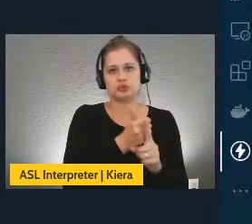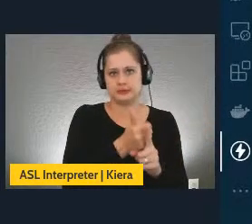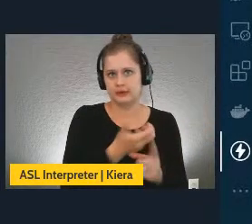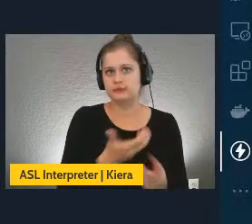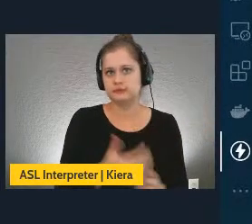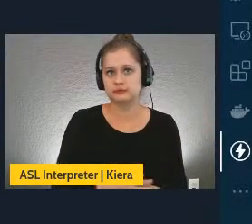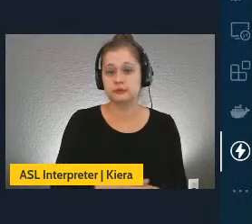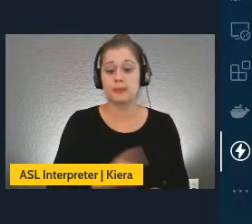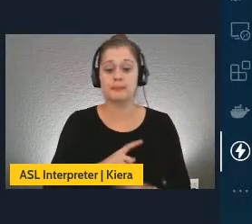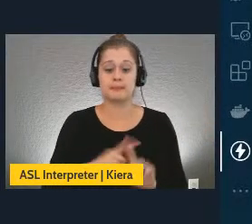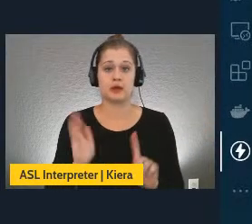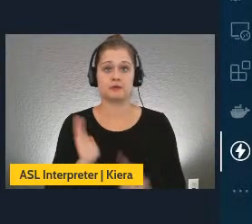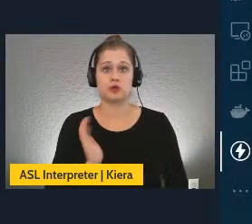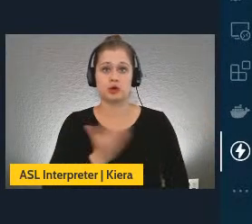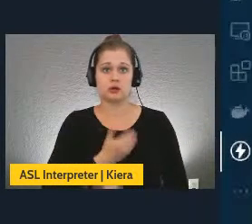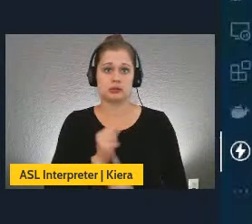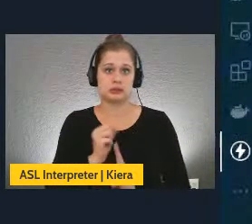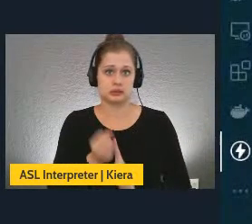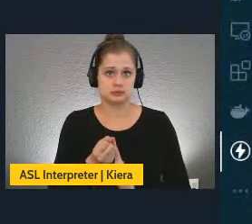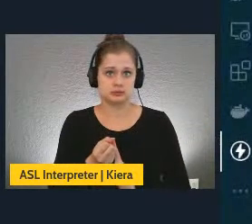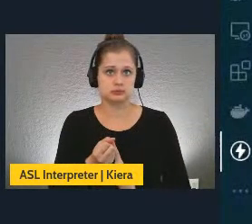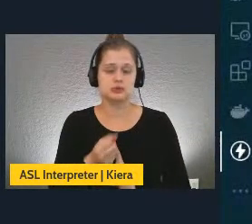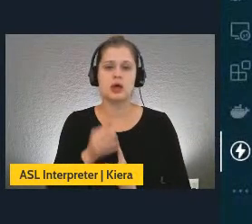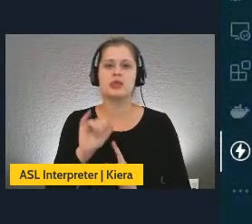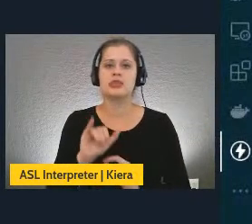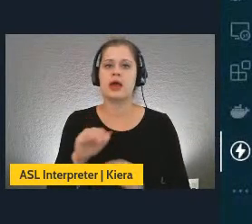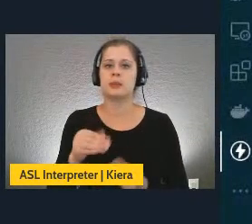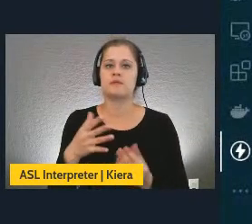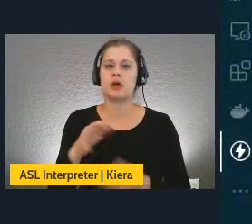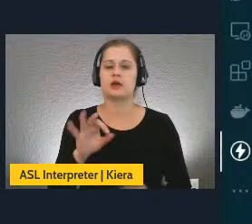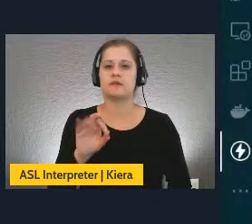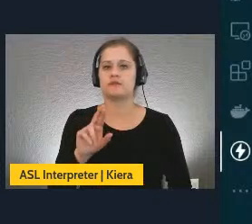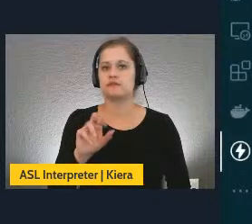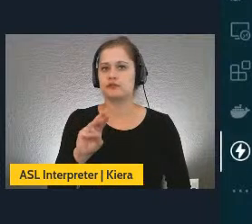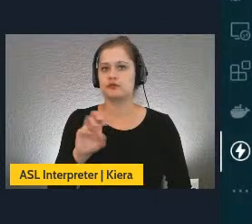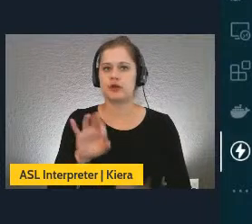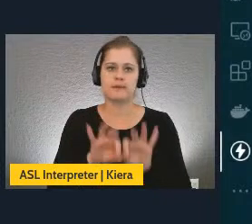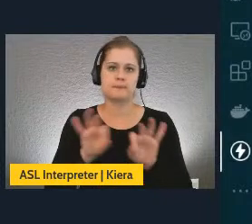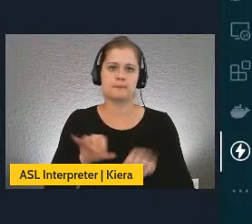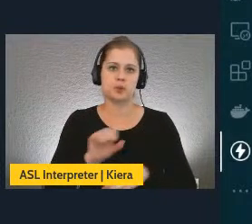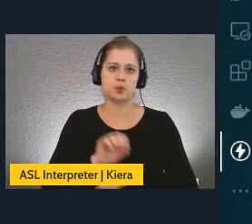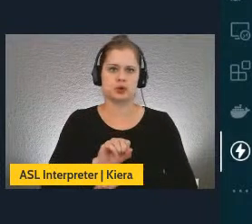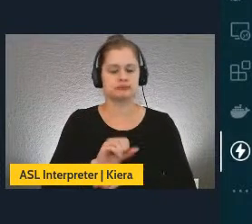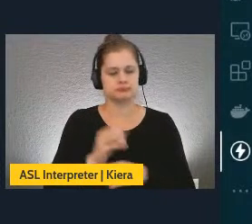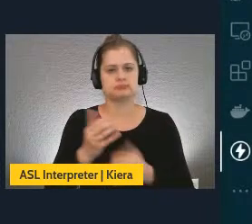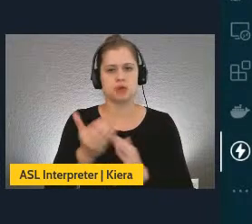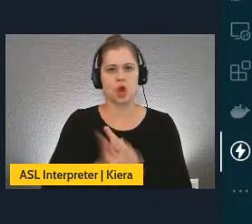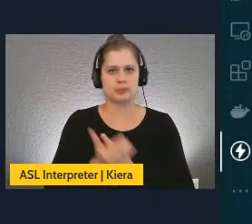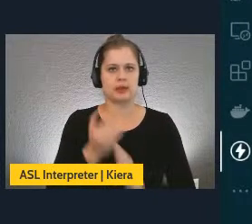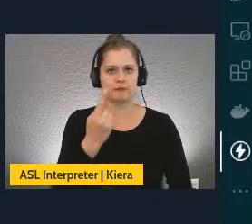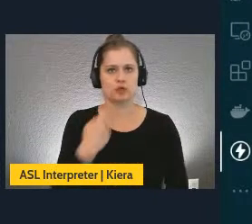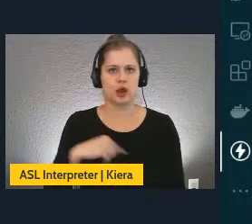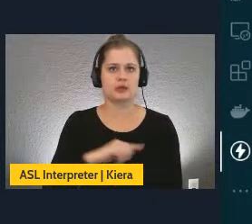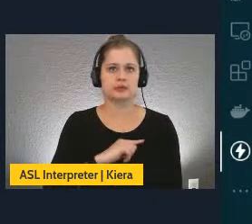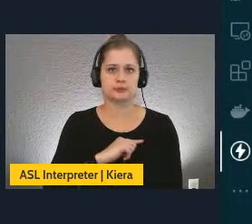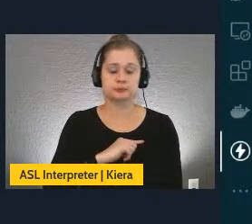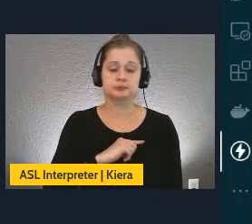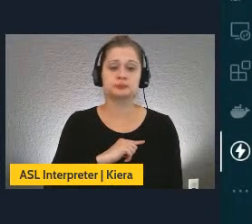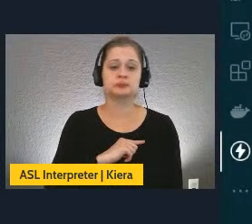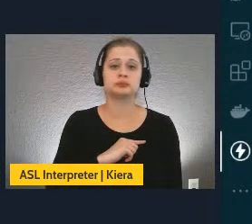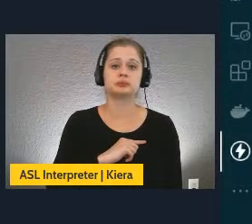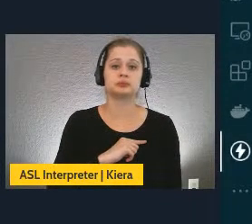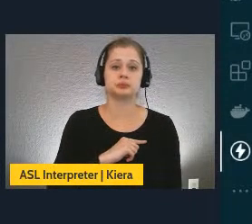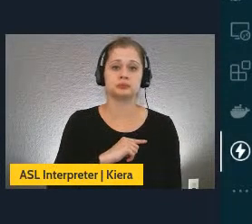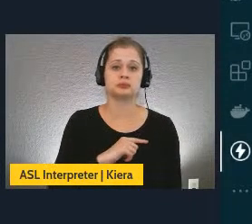But in this case, the provider framework did that for us. And as you can imagine, there's a lot